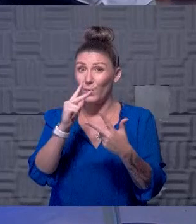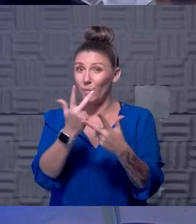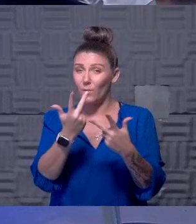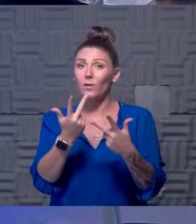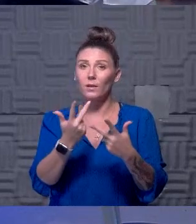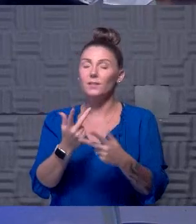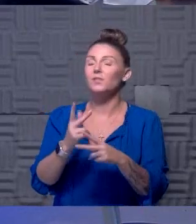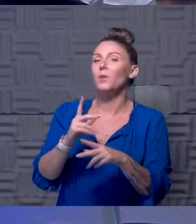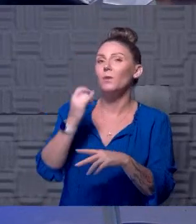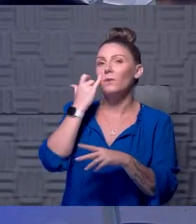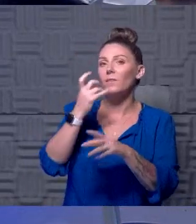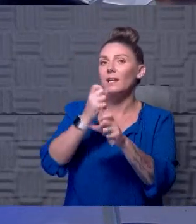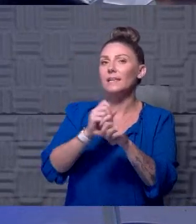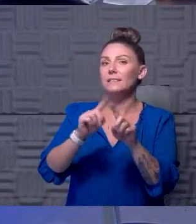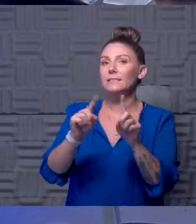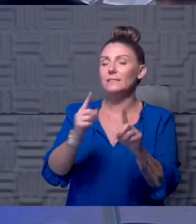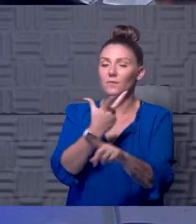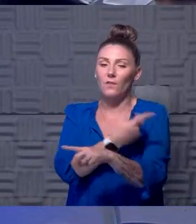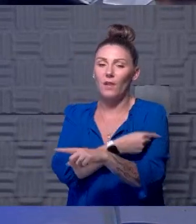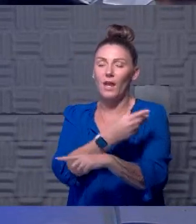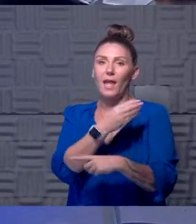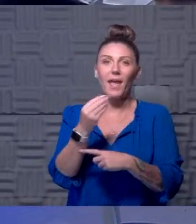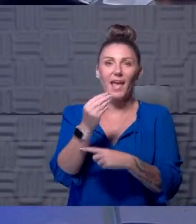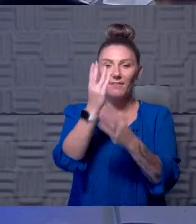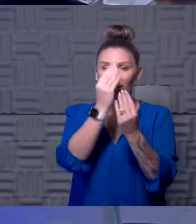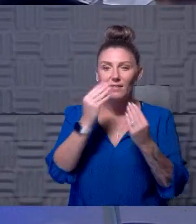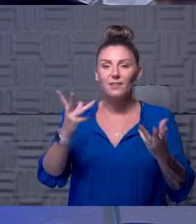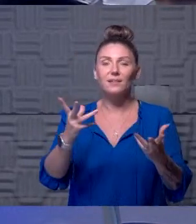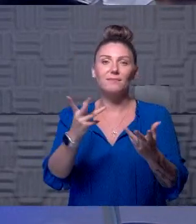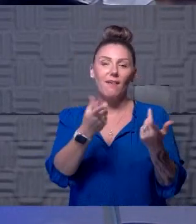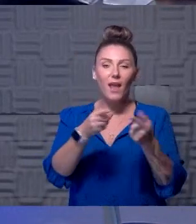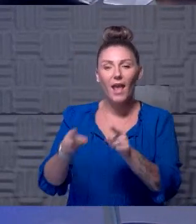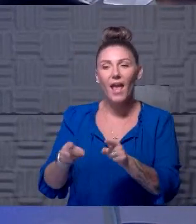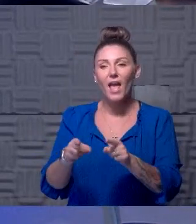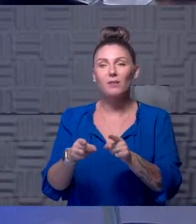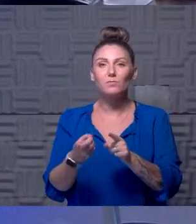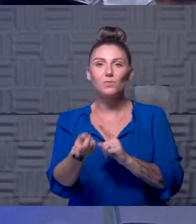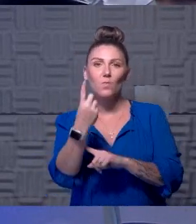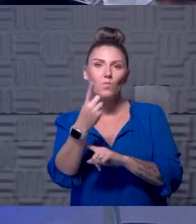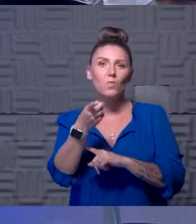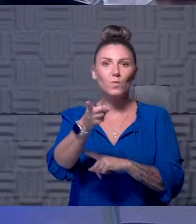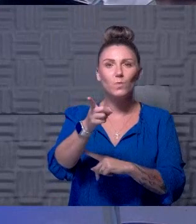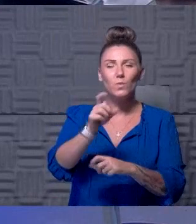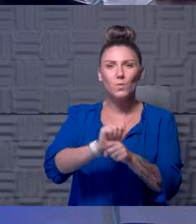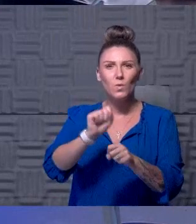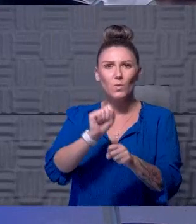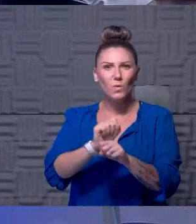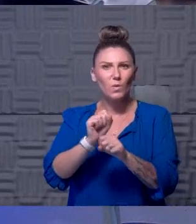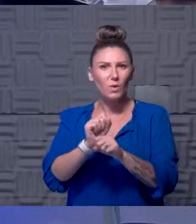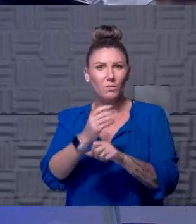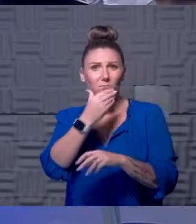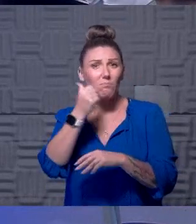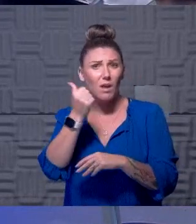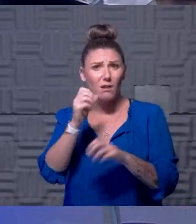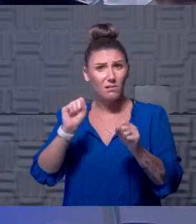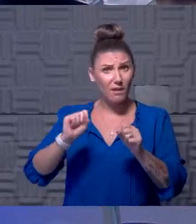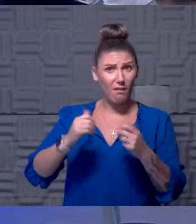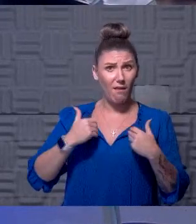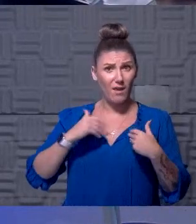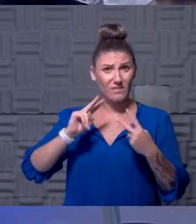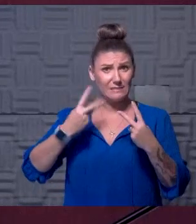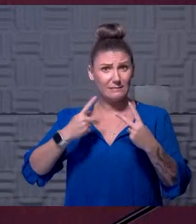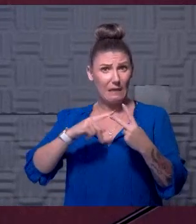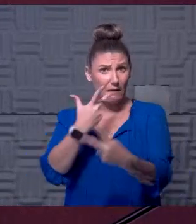a different vaccine, and then the data starts coming in that the one that you guys are working on is better, can I get a second vaccine and get this one as